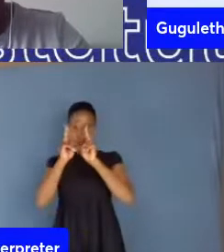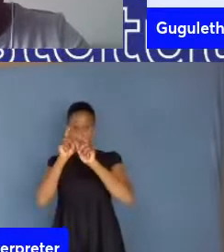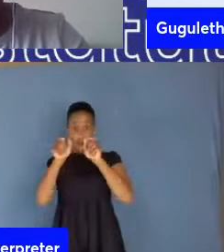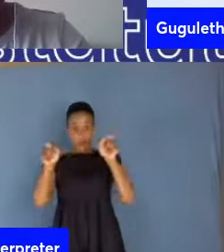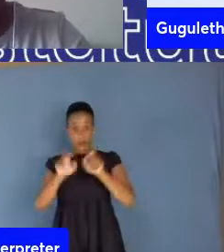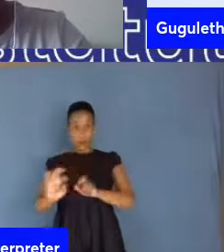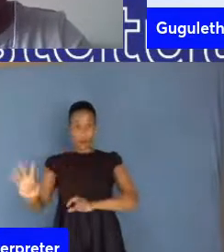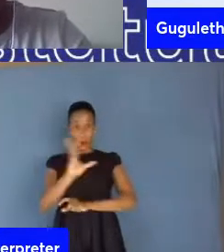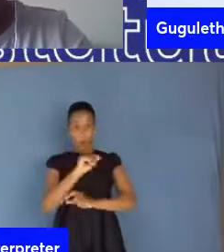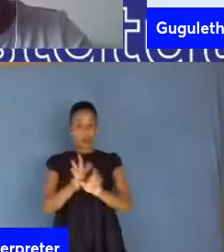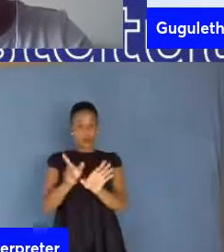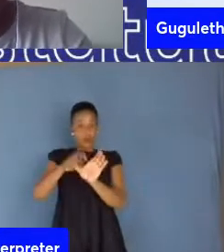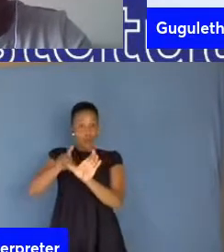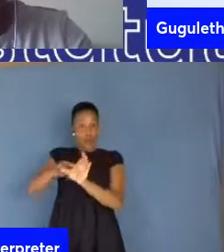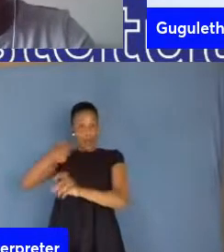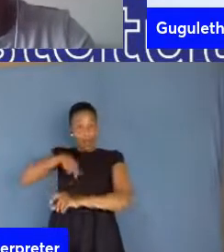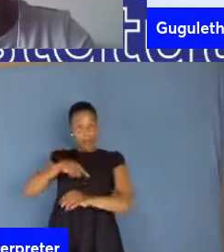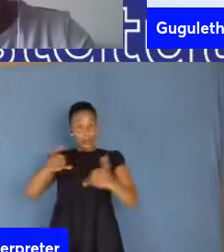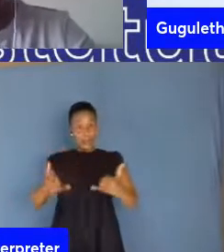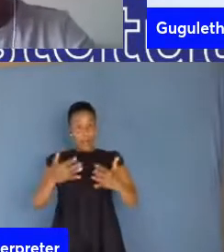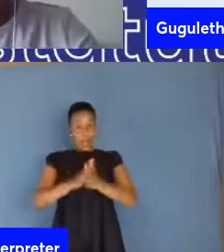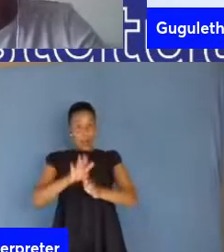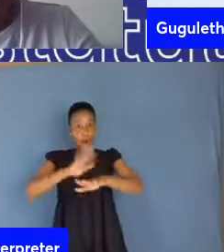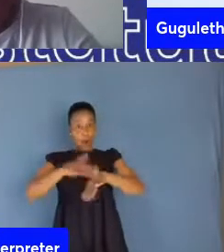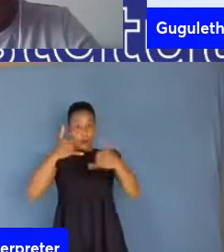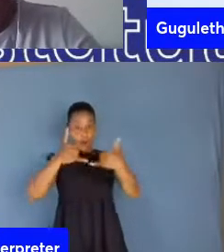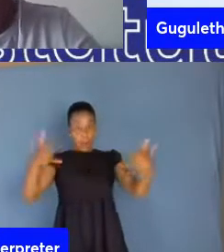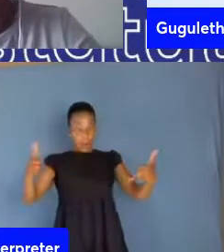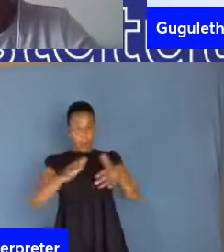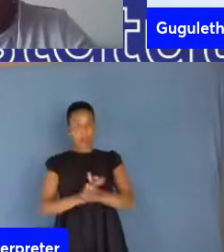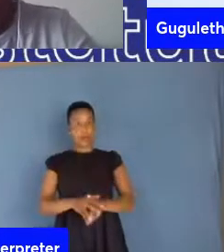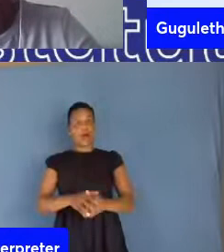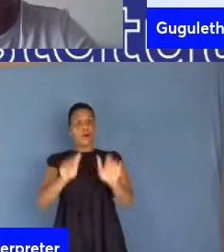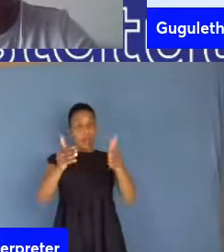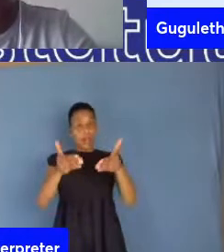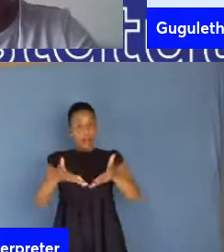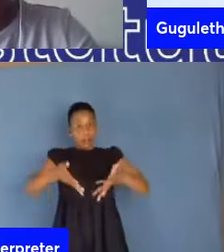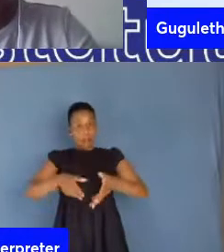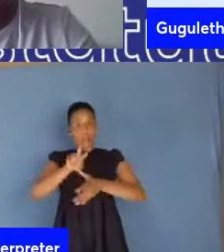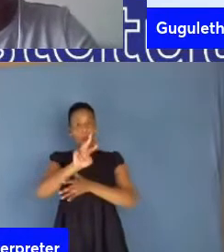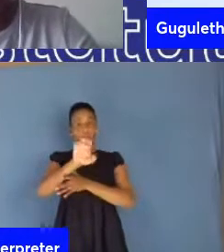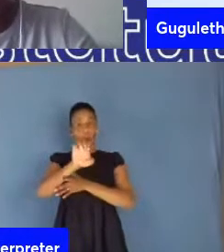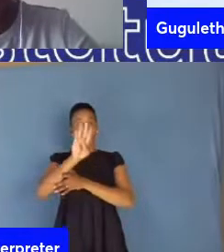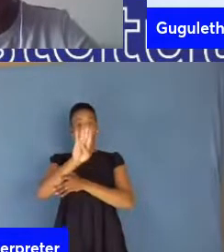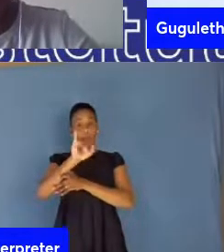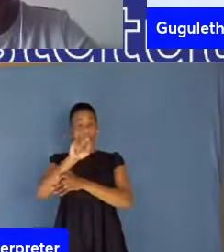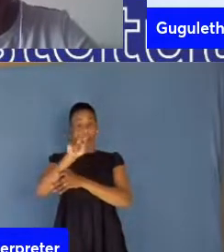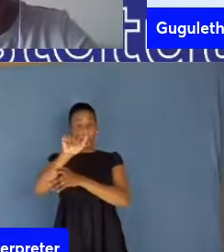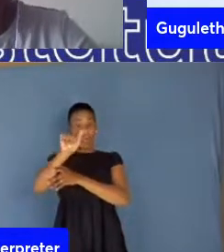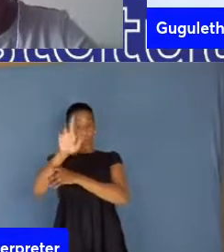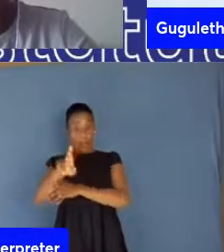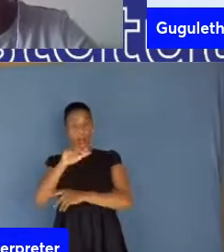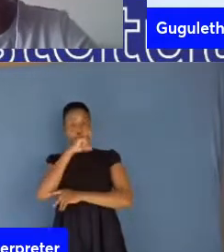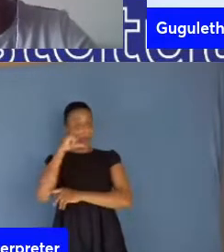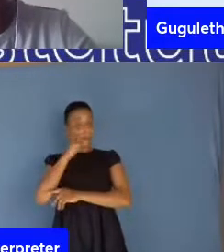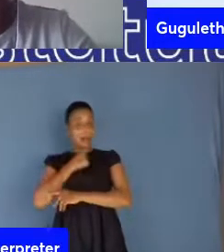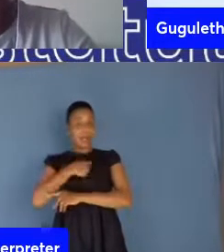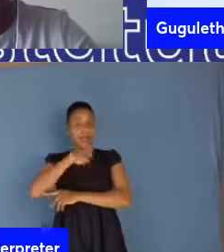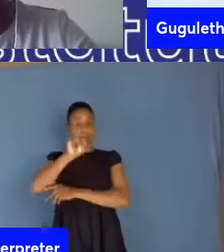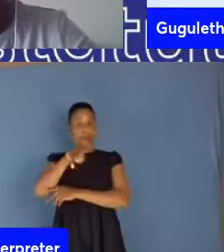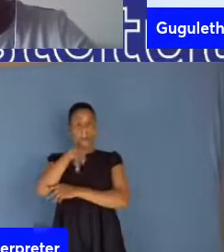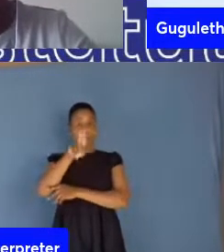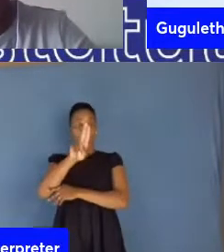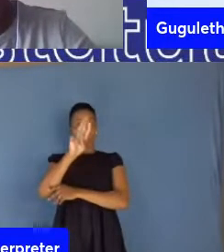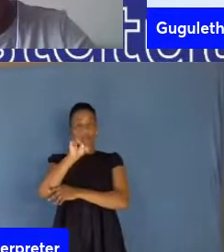today. Welcome to this webinar. My name is Mpumelelo Mhlongo. I am a programs officer for Soul